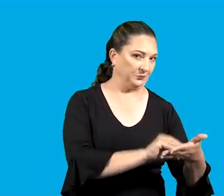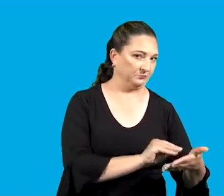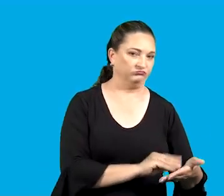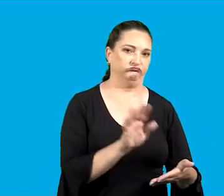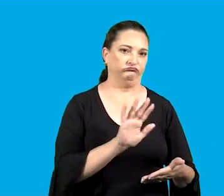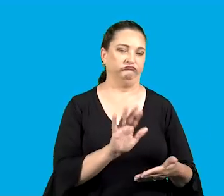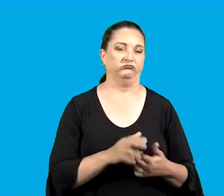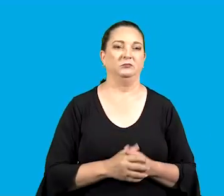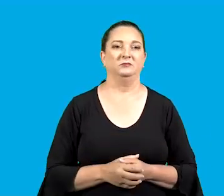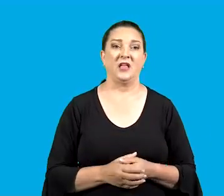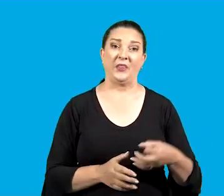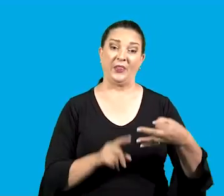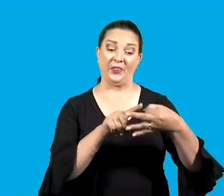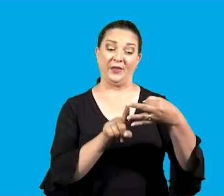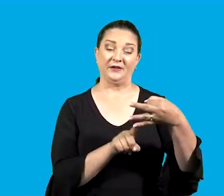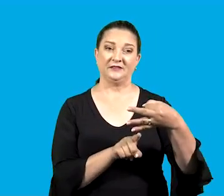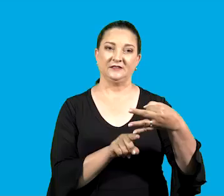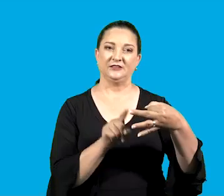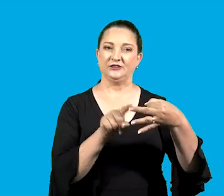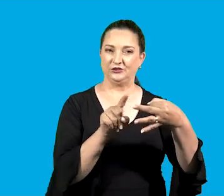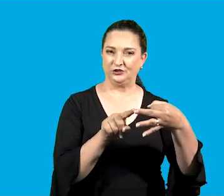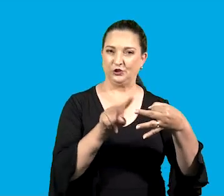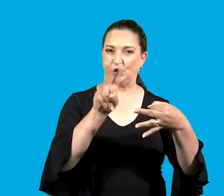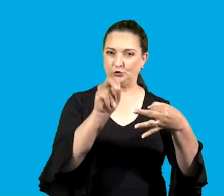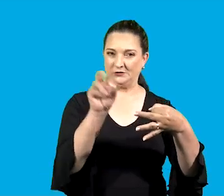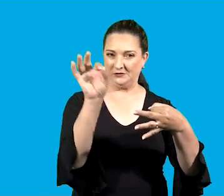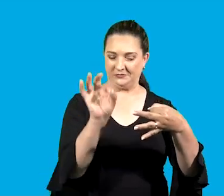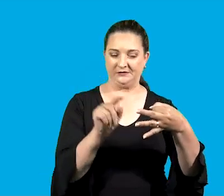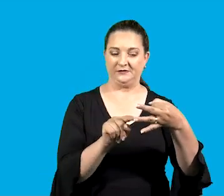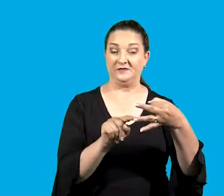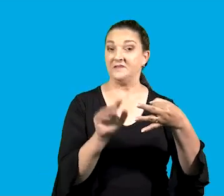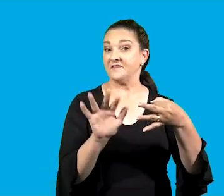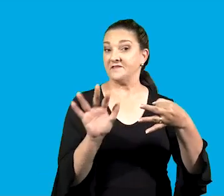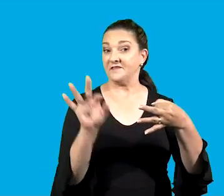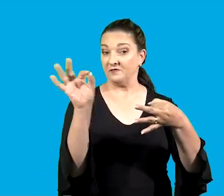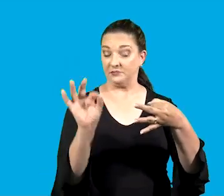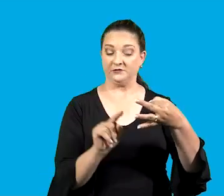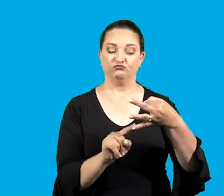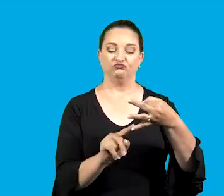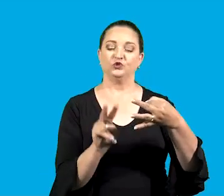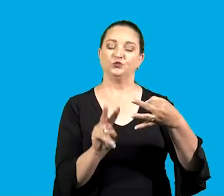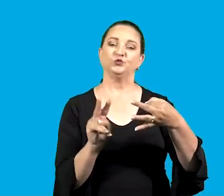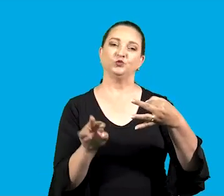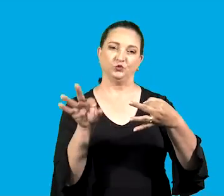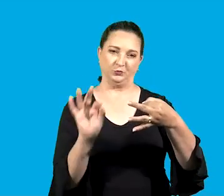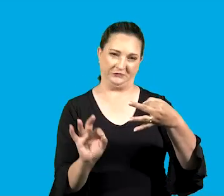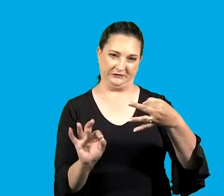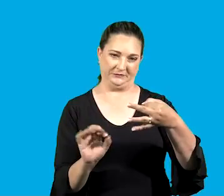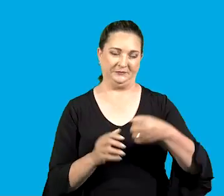debts. So I'm only going to collect in 3 months, 20%, 55%, and